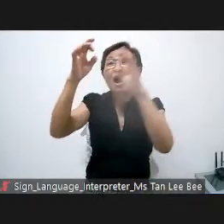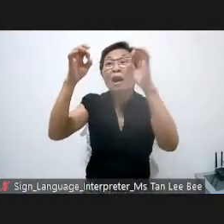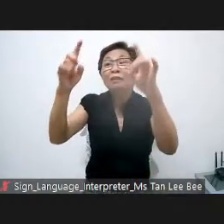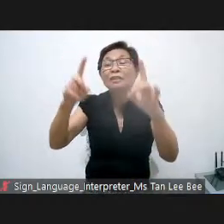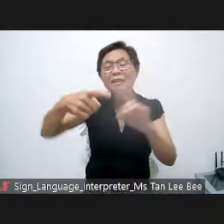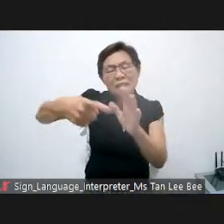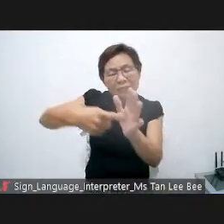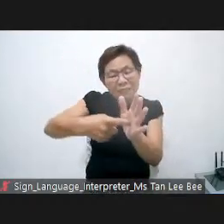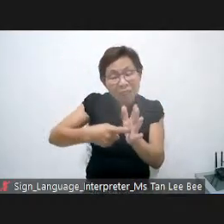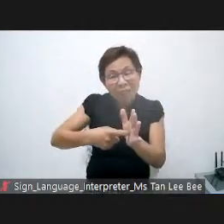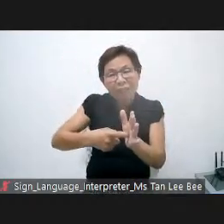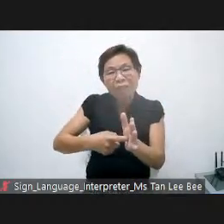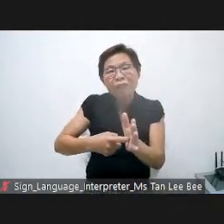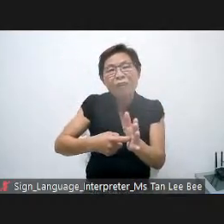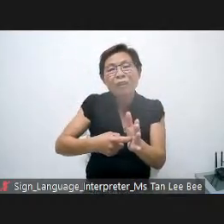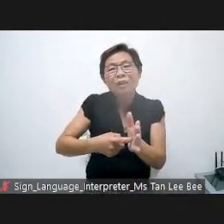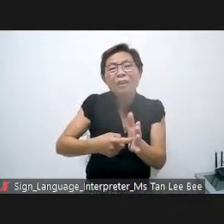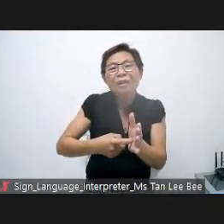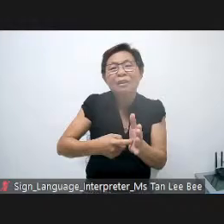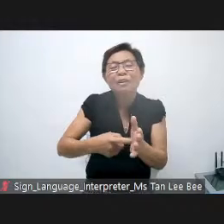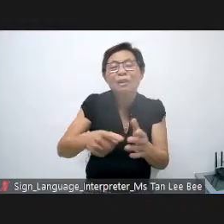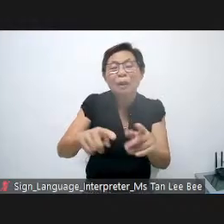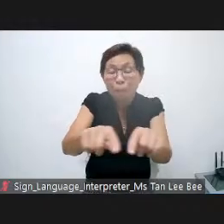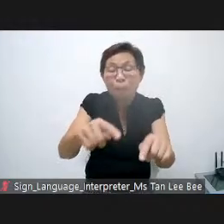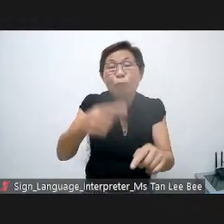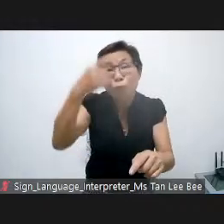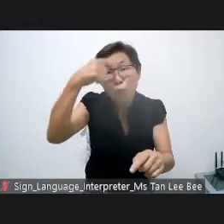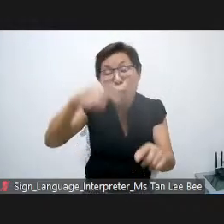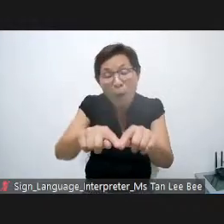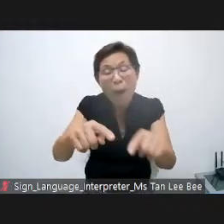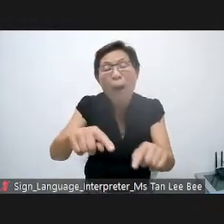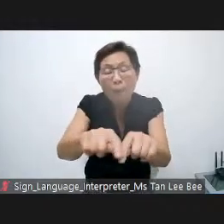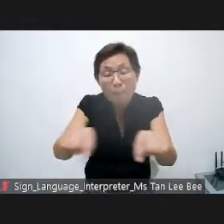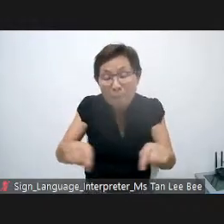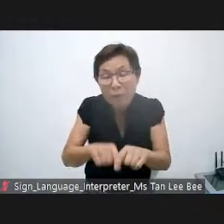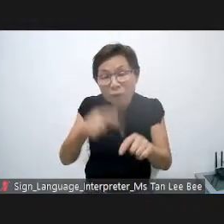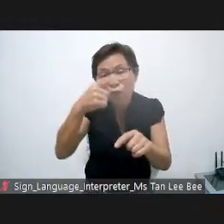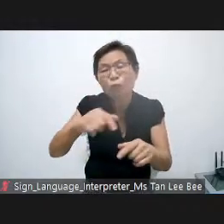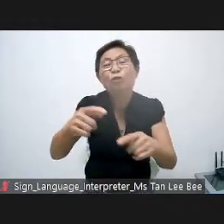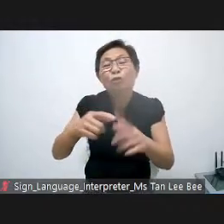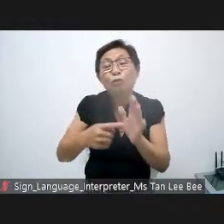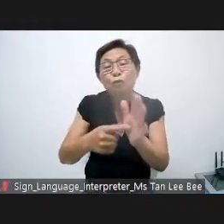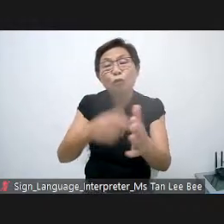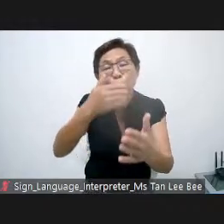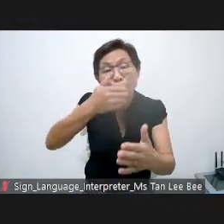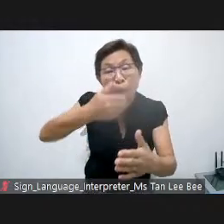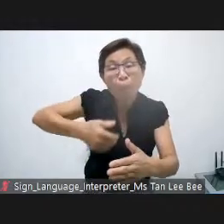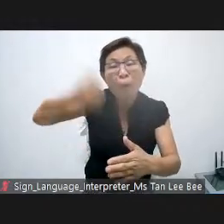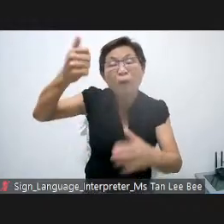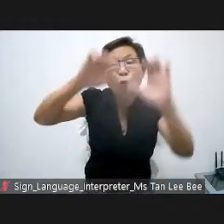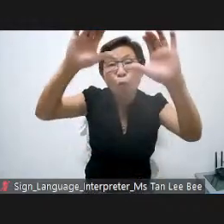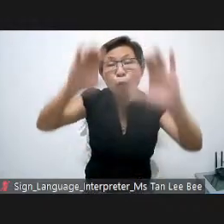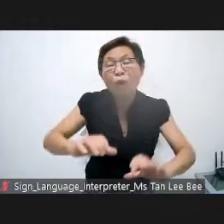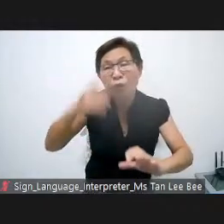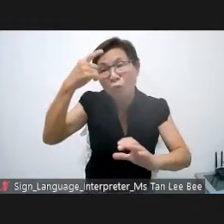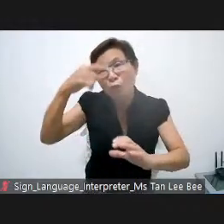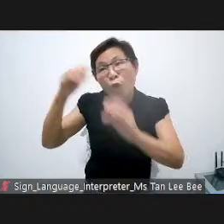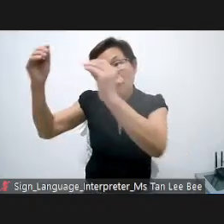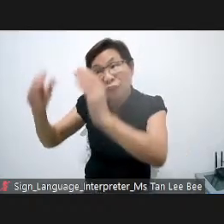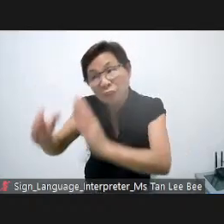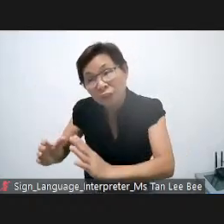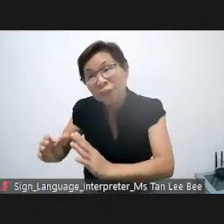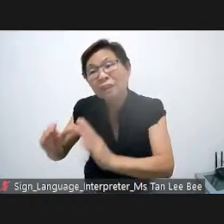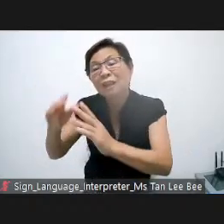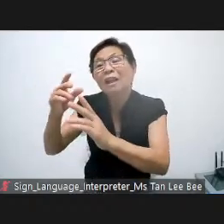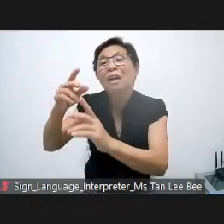in providing platforms to share the best practices for special education teachers and